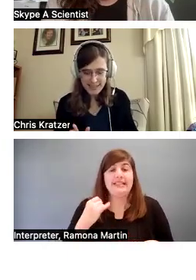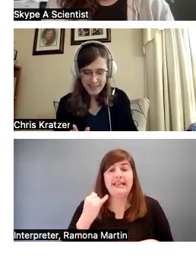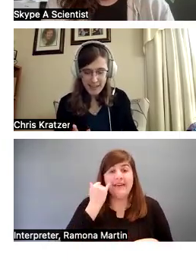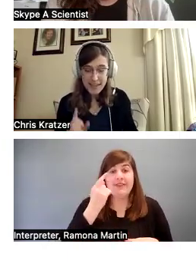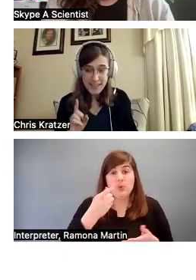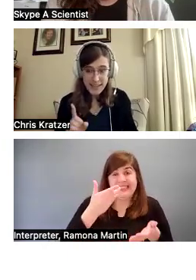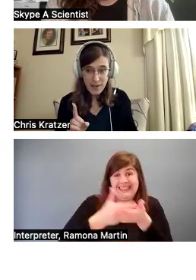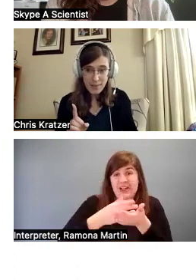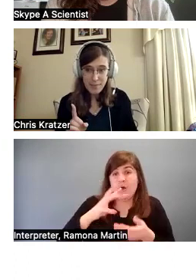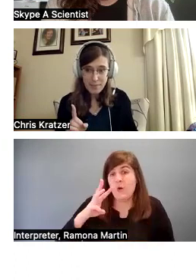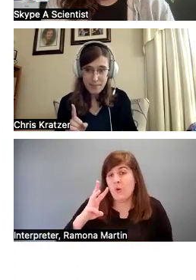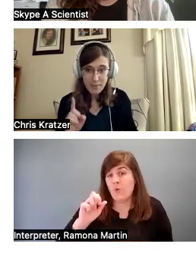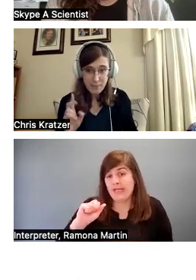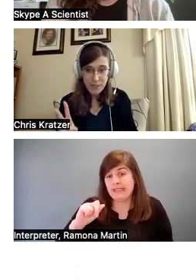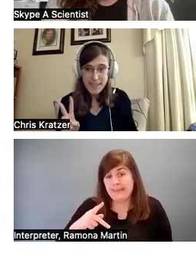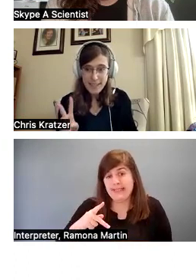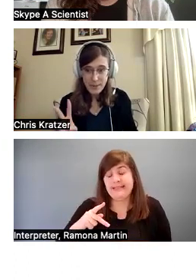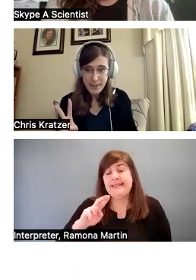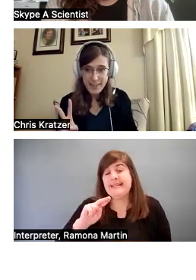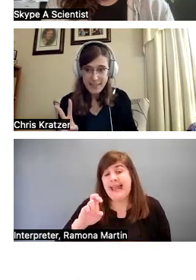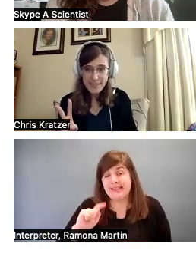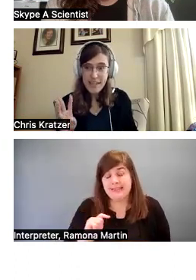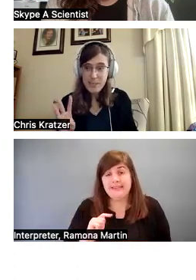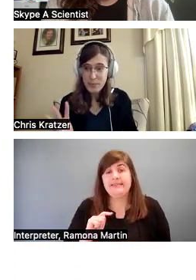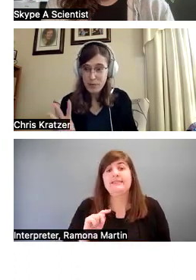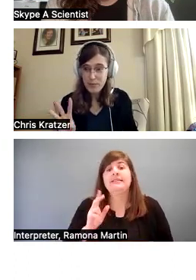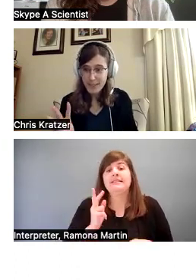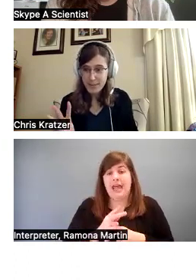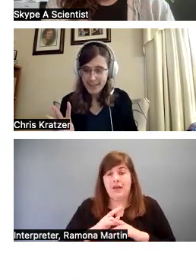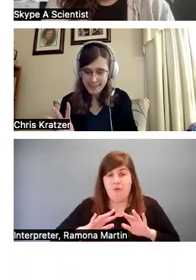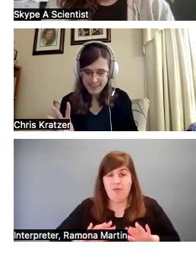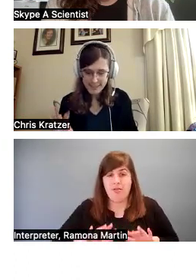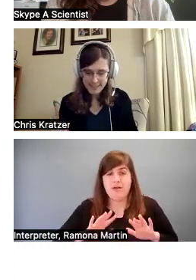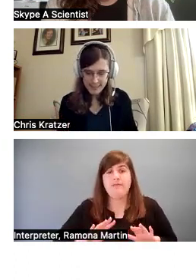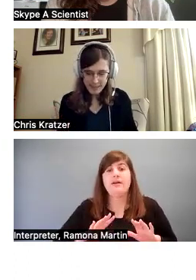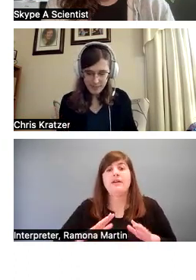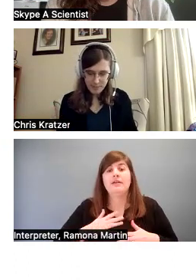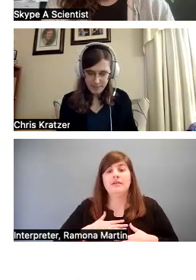nest, stay calm, breathe slowly, and move slowly.